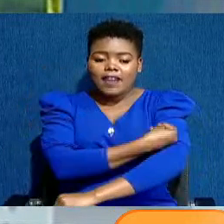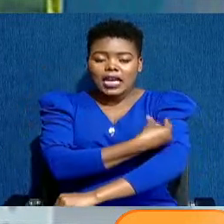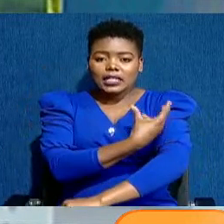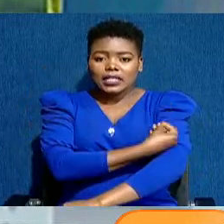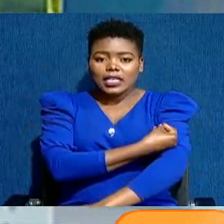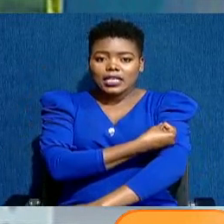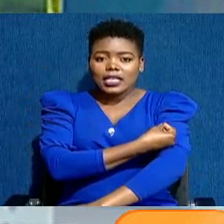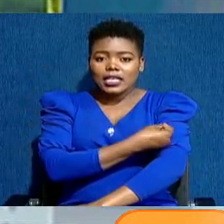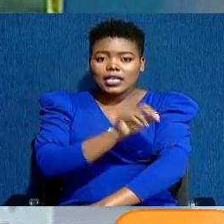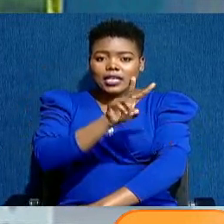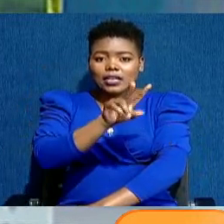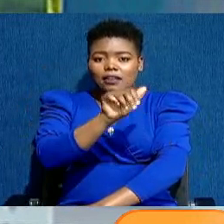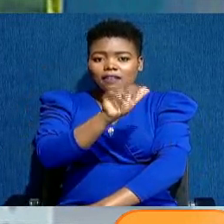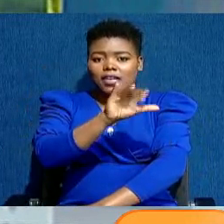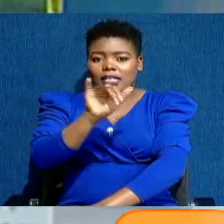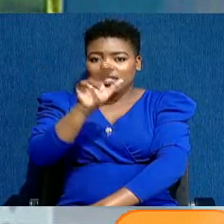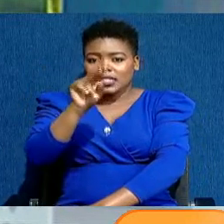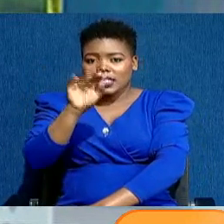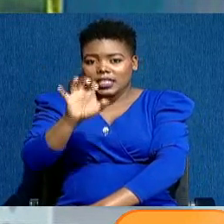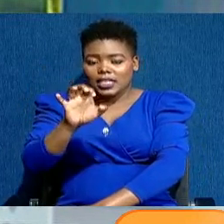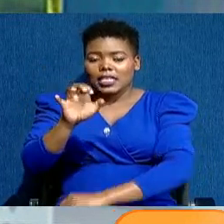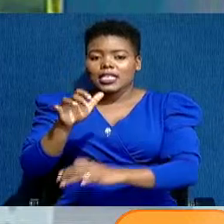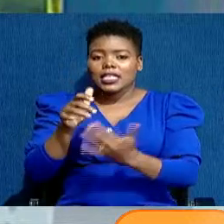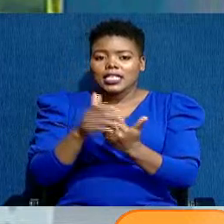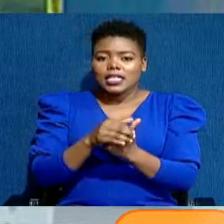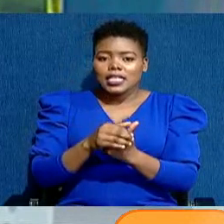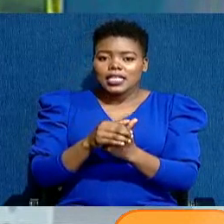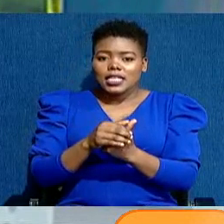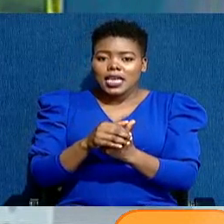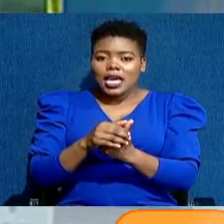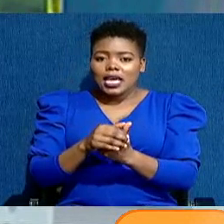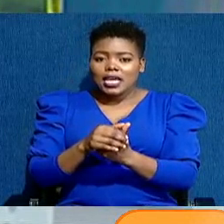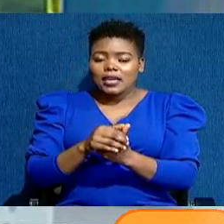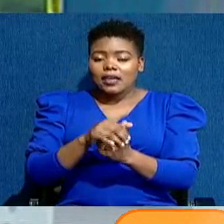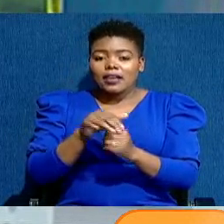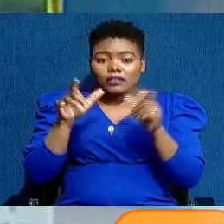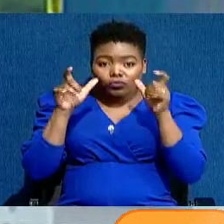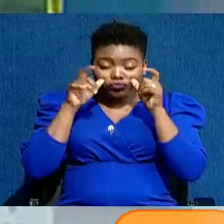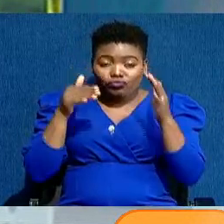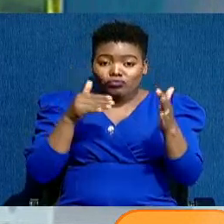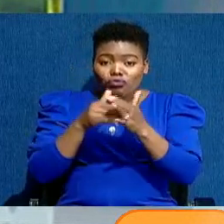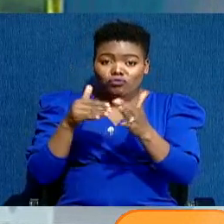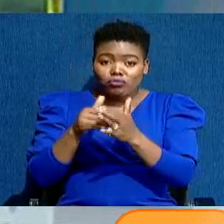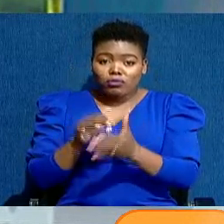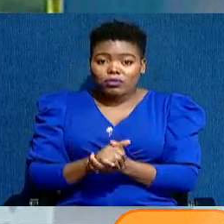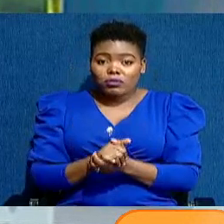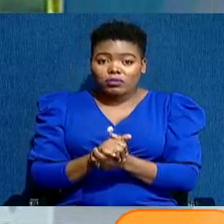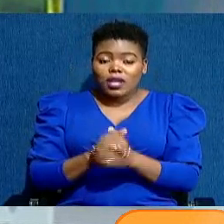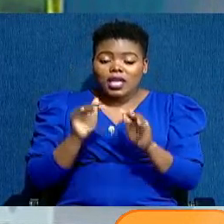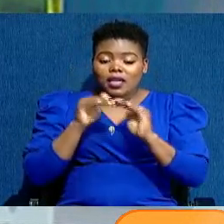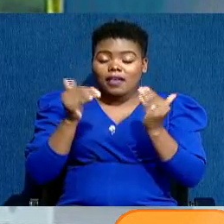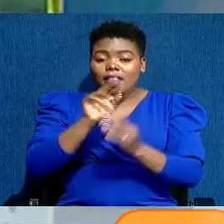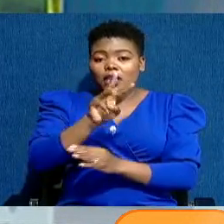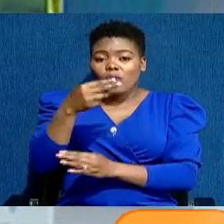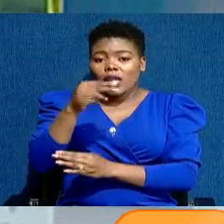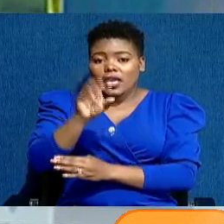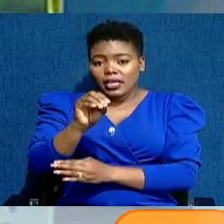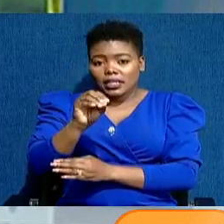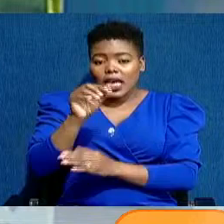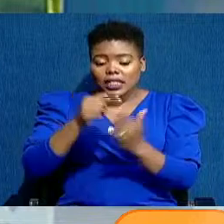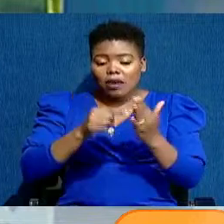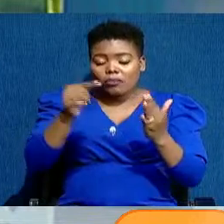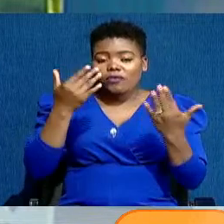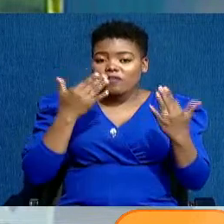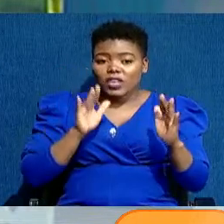introduce Lenacapavir, a long-acting injectable HIV prevention drug. The World Health Organization has